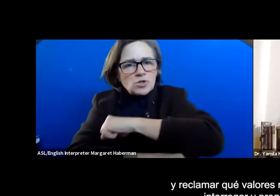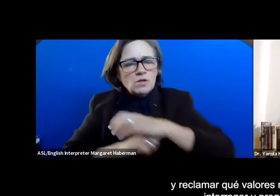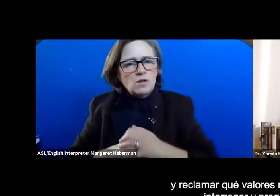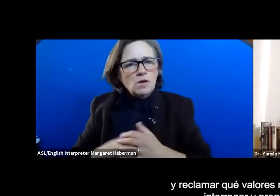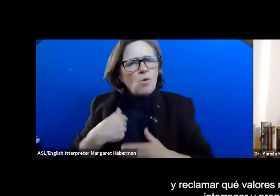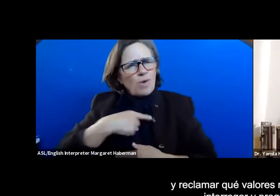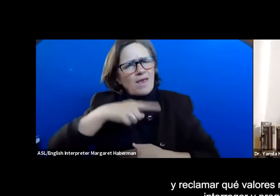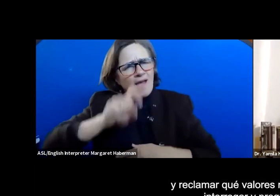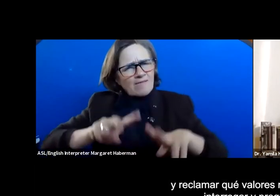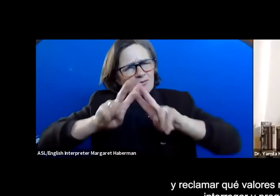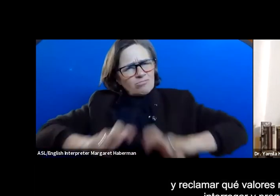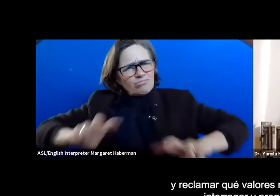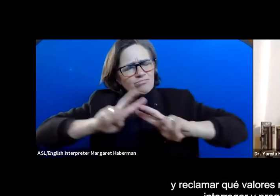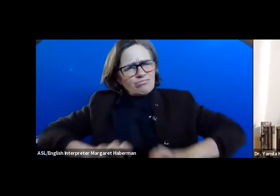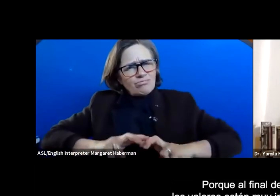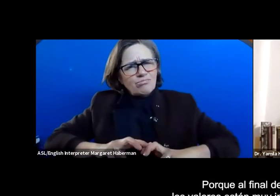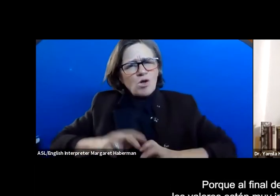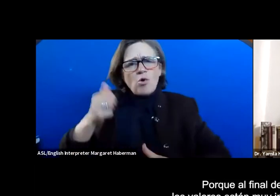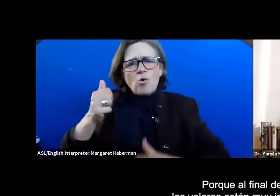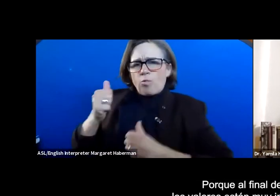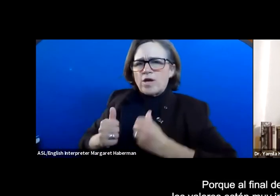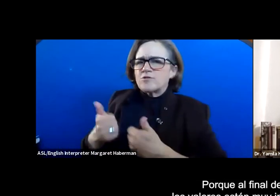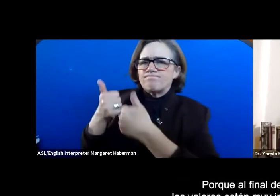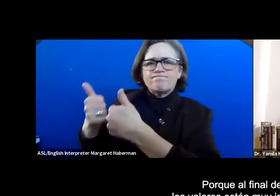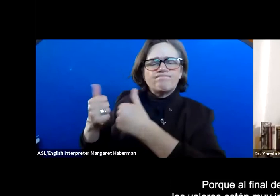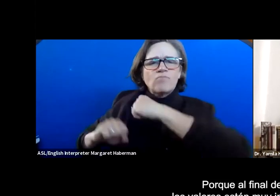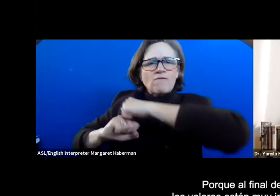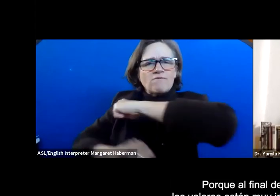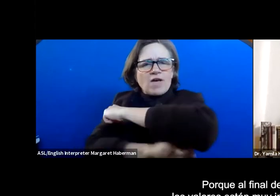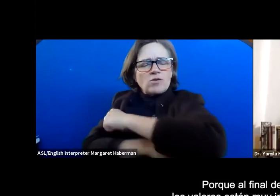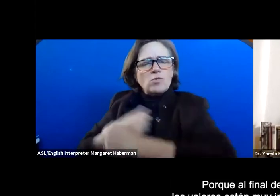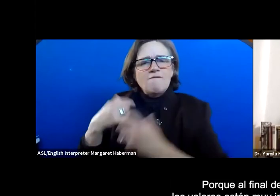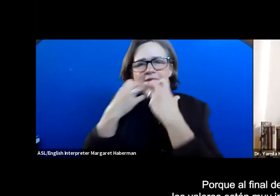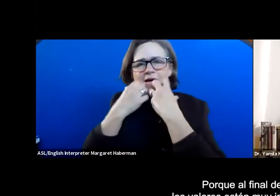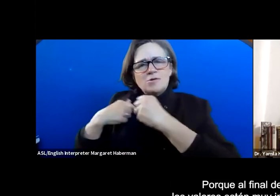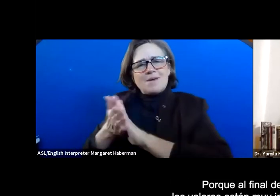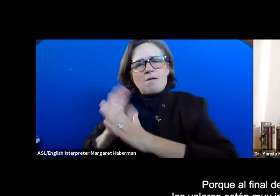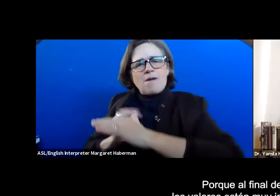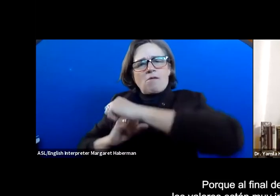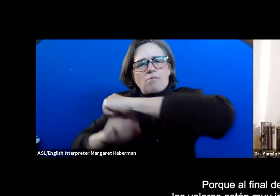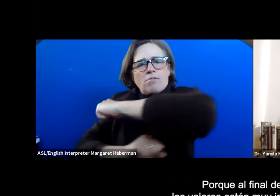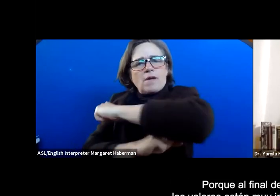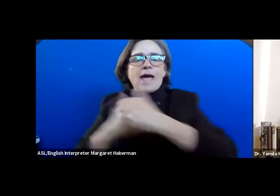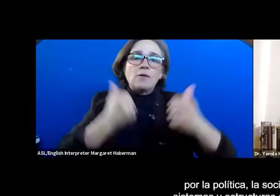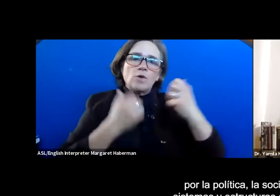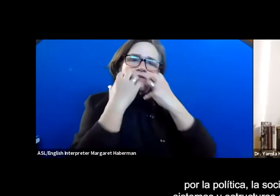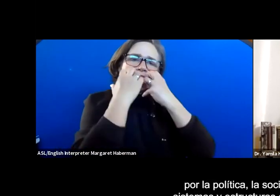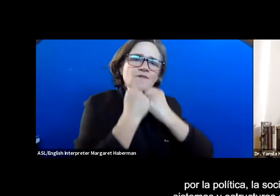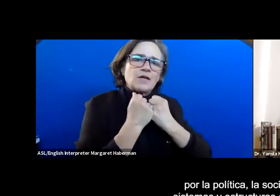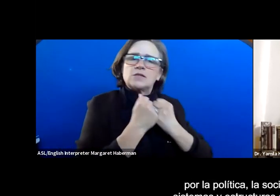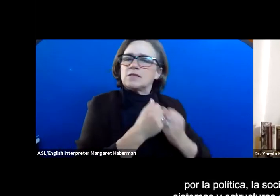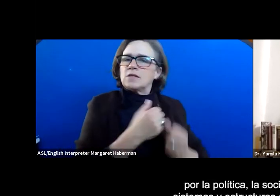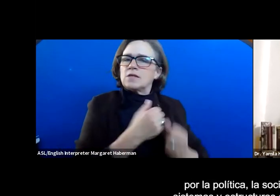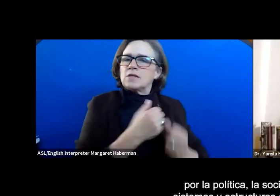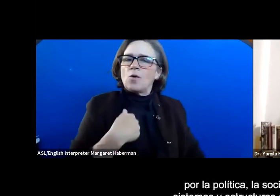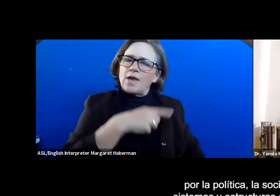we need to question and interrogate? Because at the end of the day, values are heavily influenced by